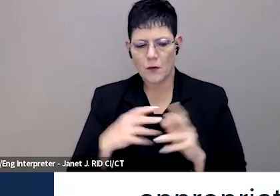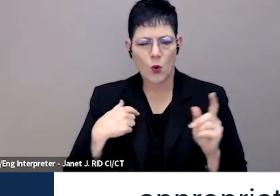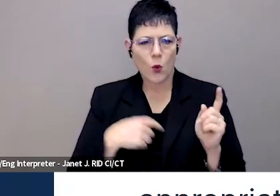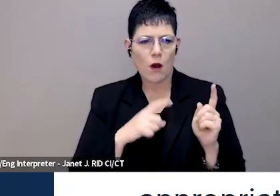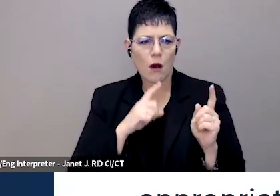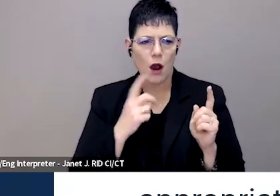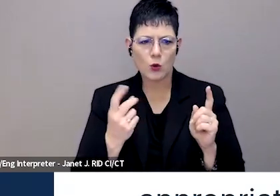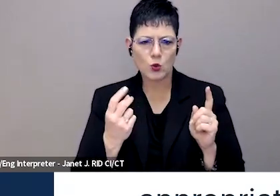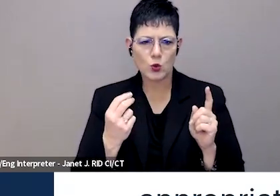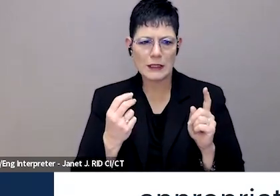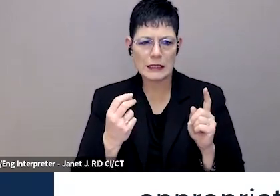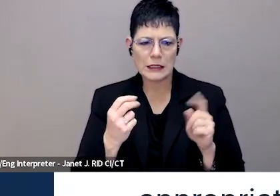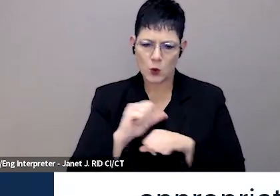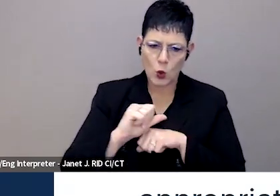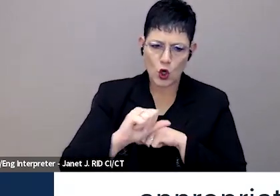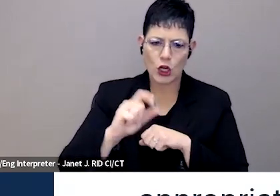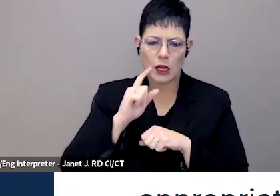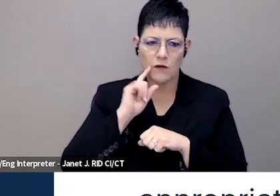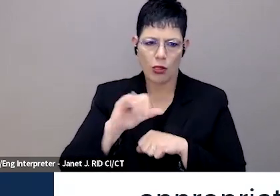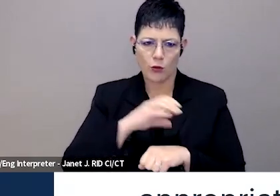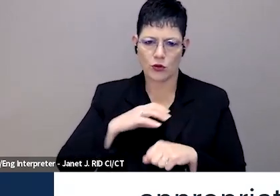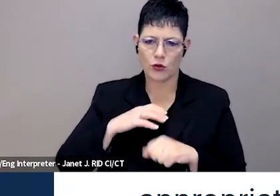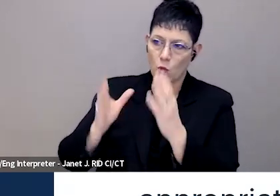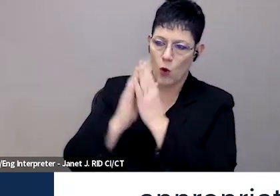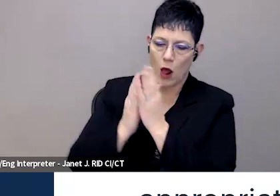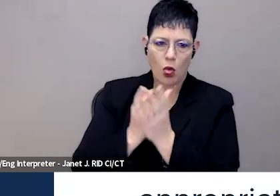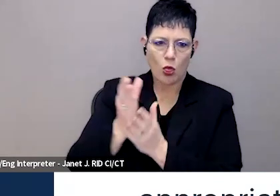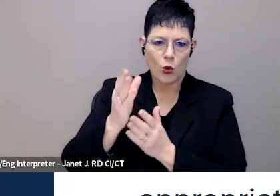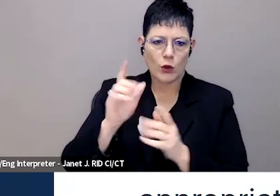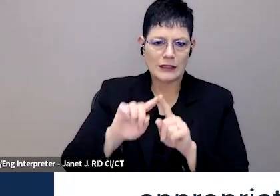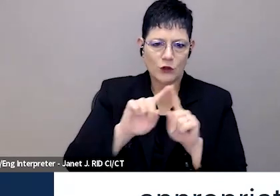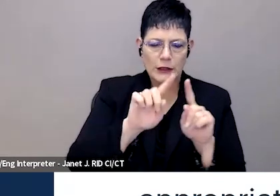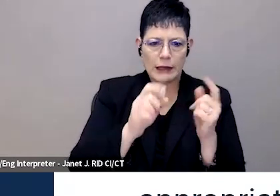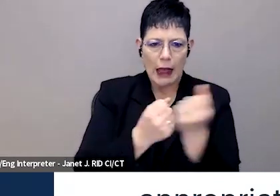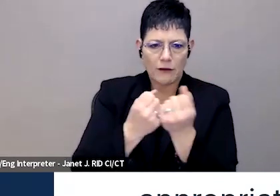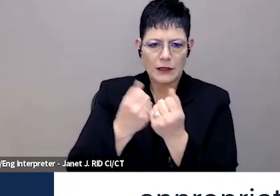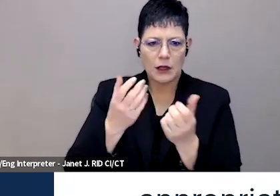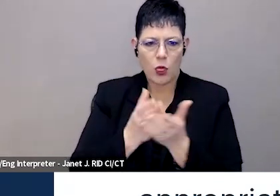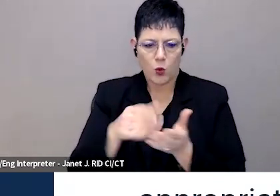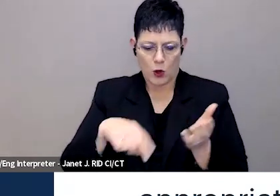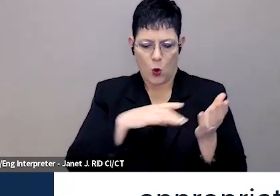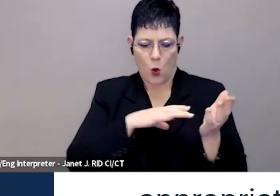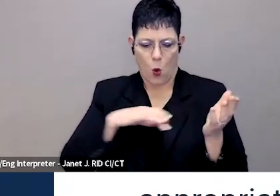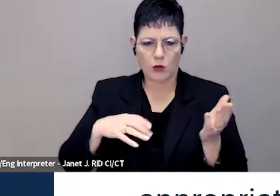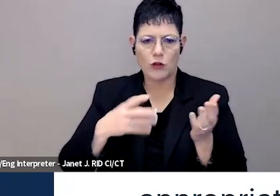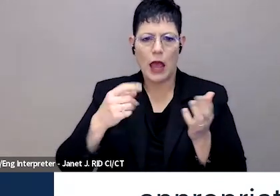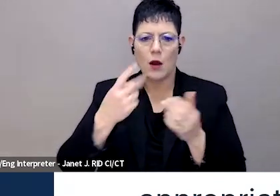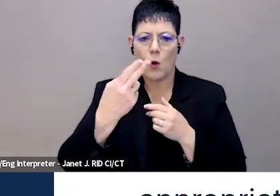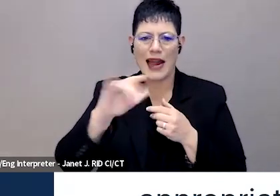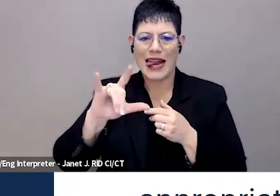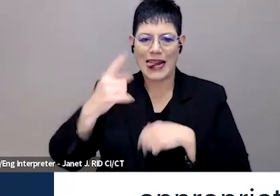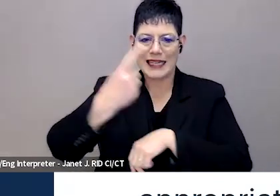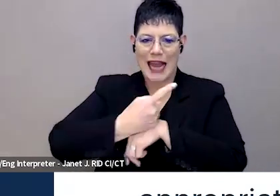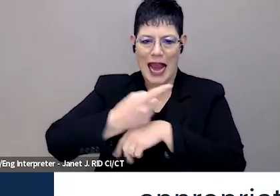these congressional requests through our advocacy work across the coalition, including in an upcoming Hill Day taking